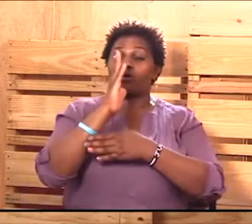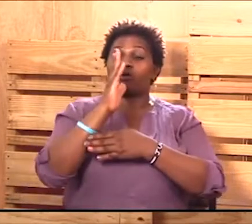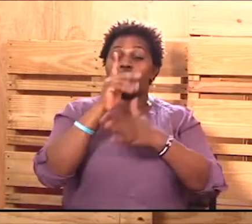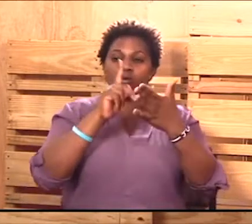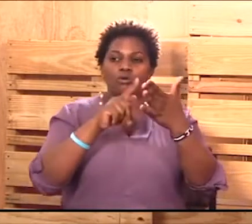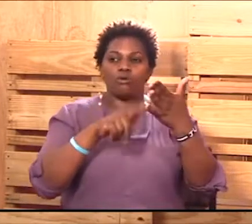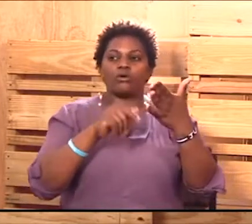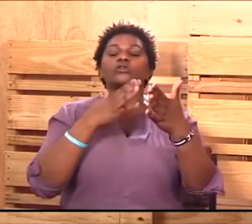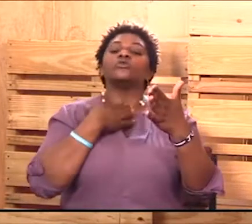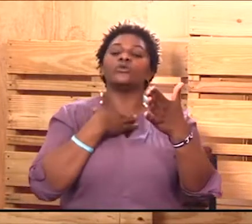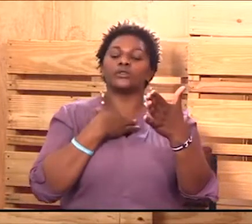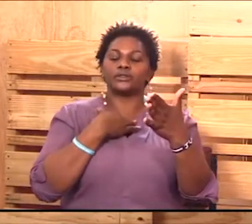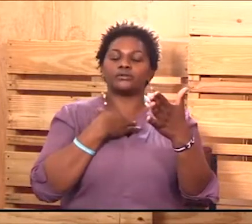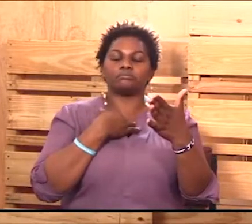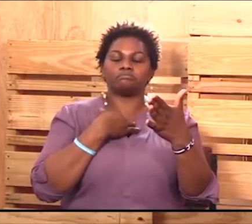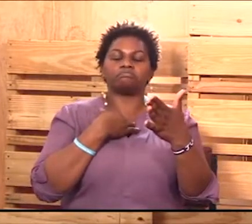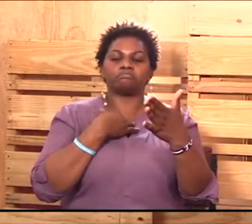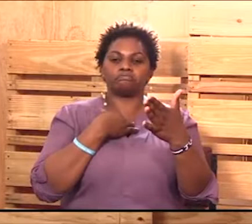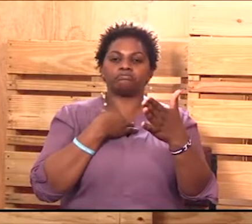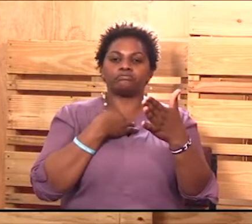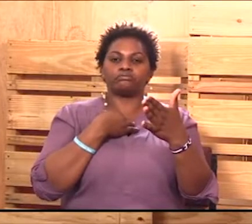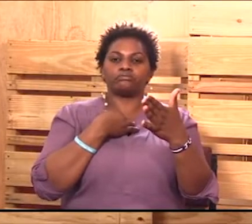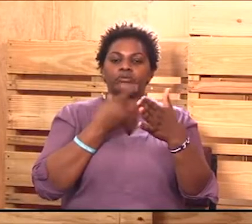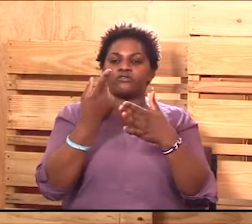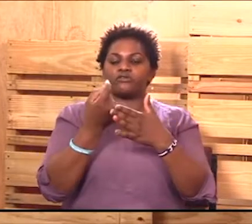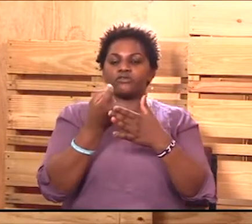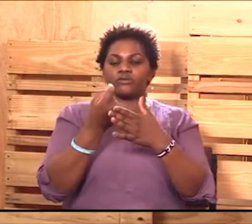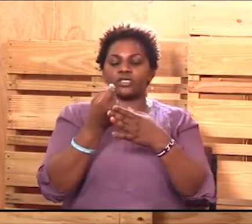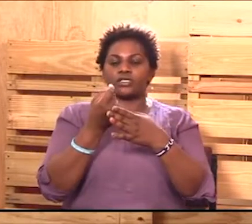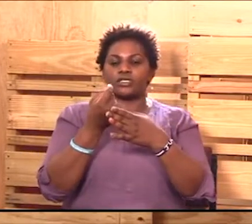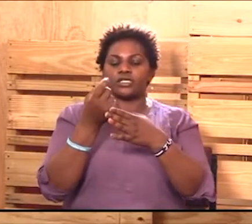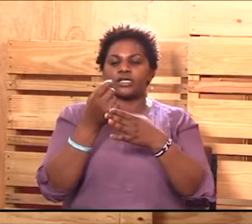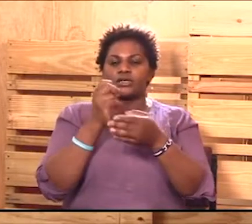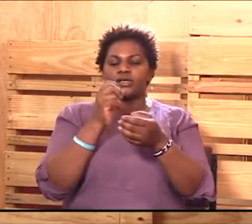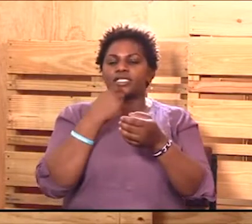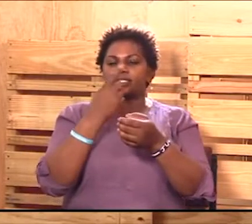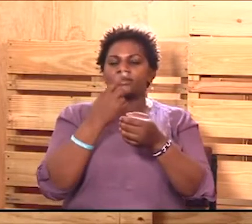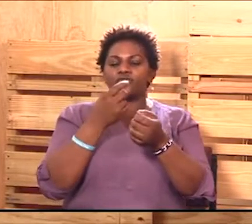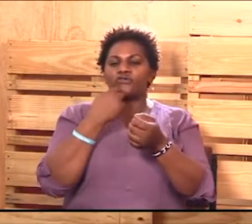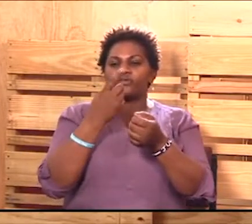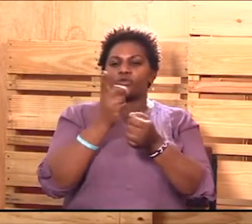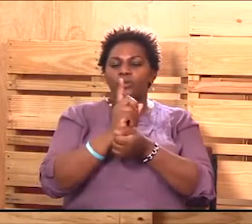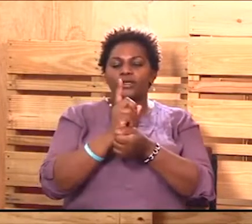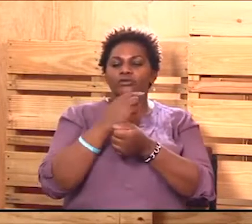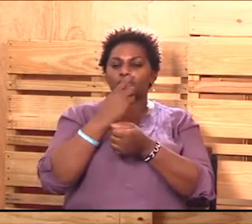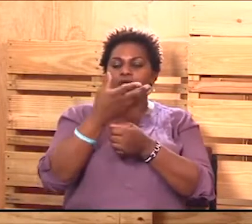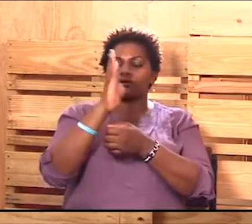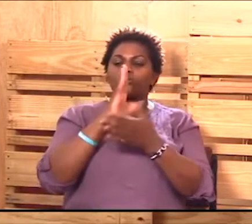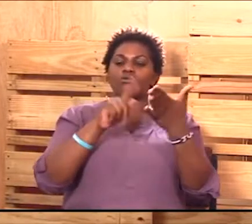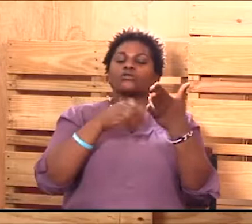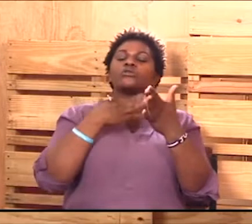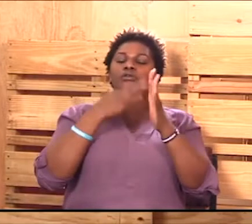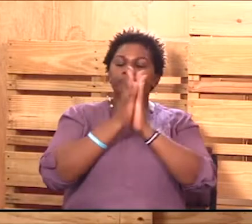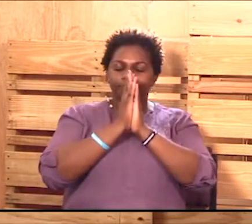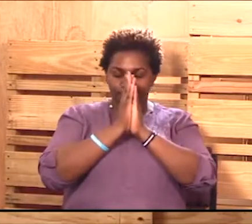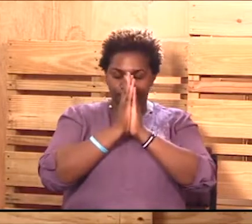him that which you need? You know, I give you a few seconds just to speak, just to say what it is that you need.